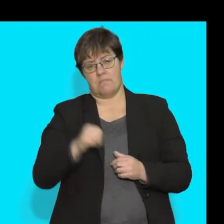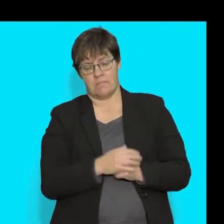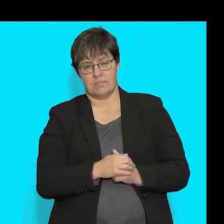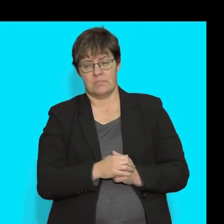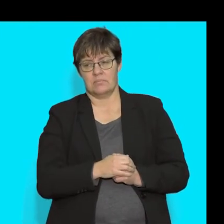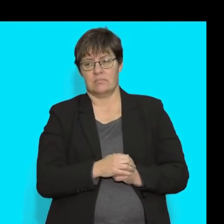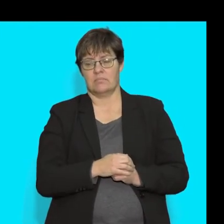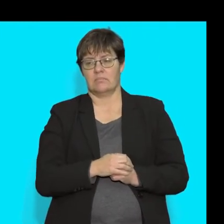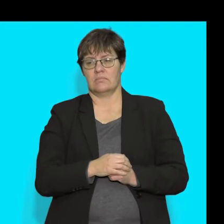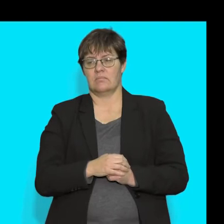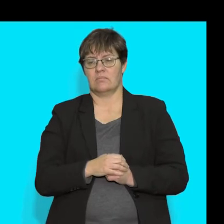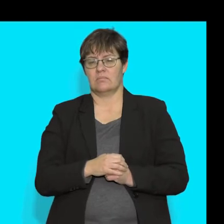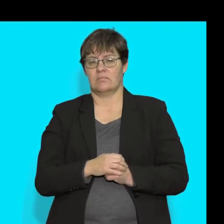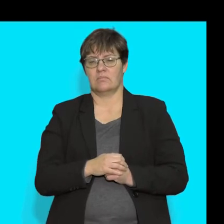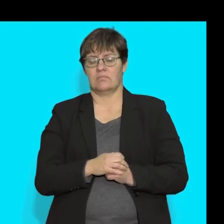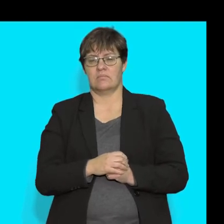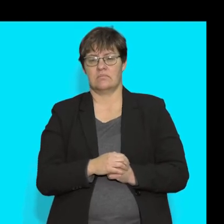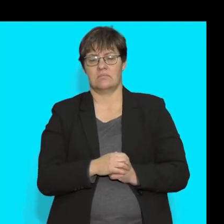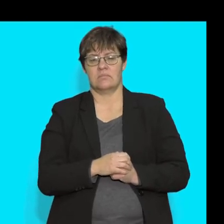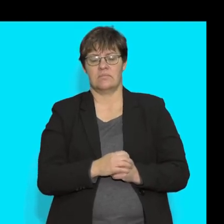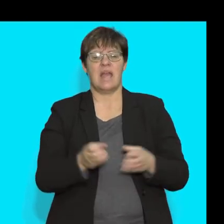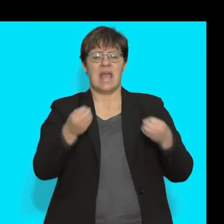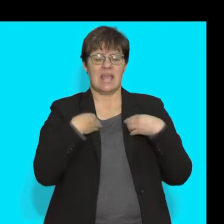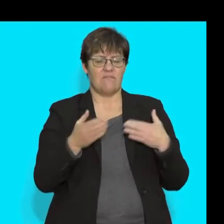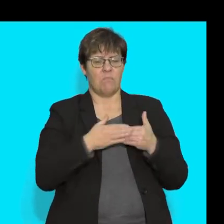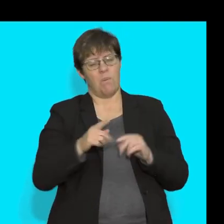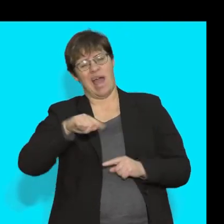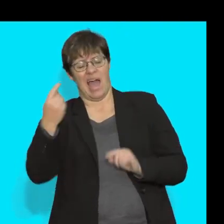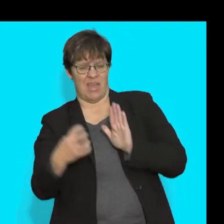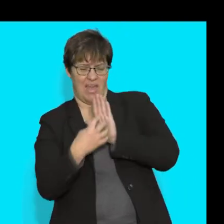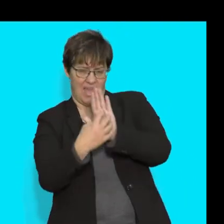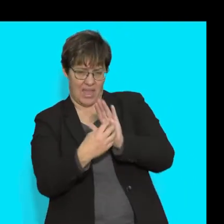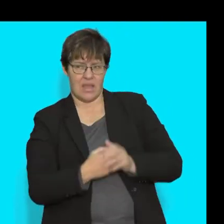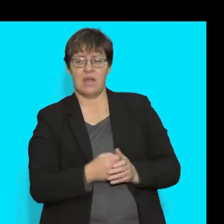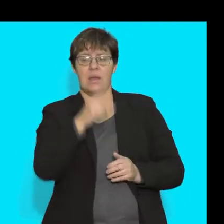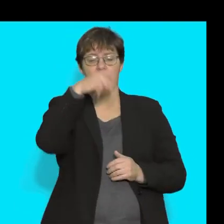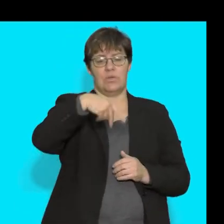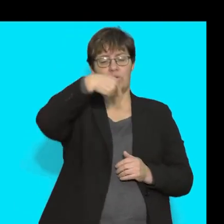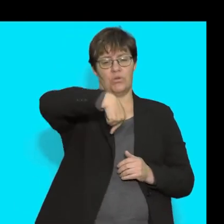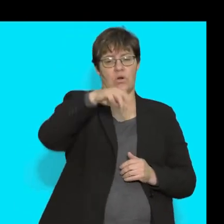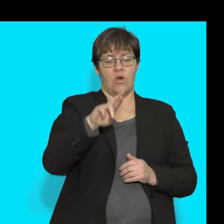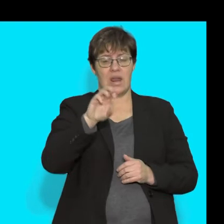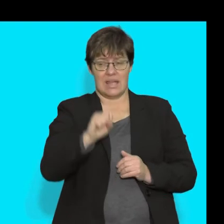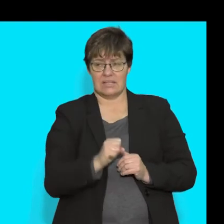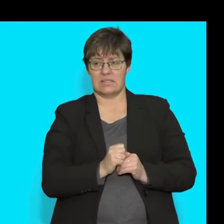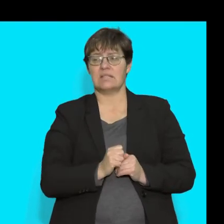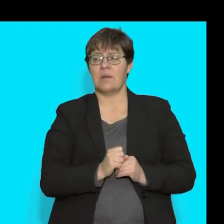palm. And now they give us another shape which is PQRS, which is a